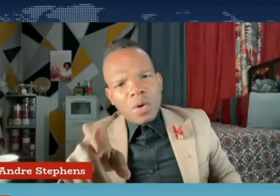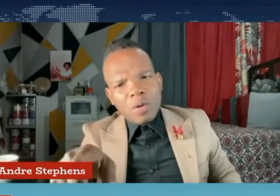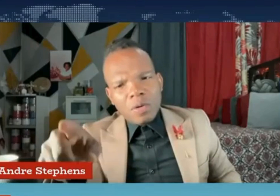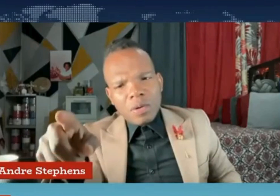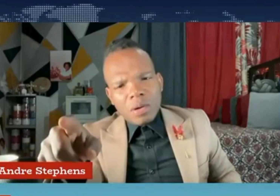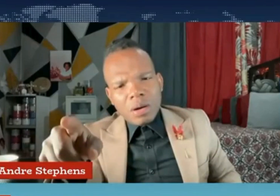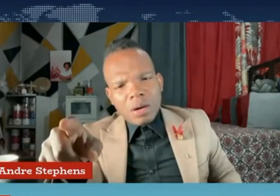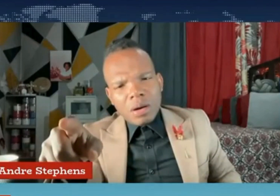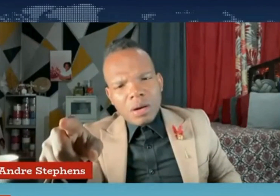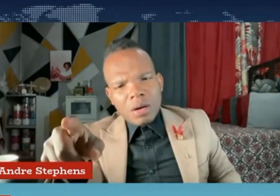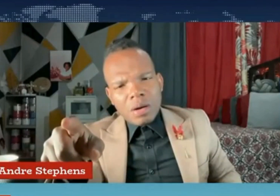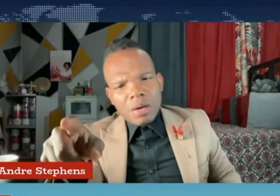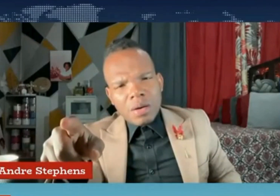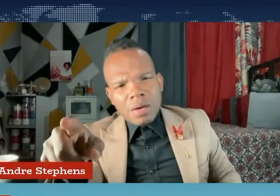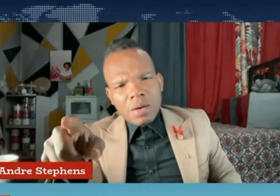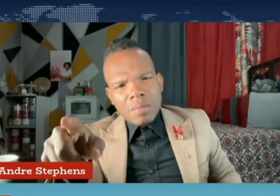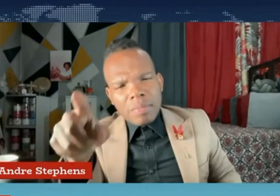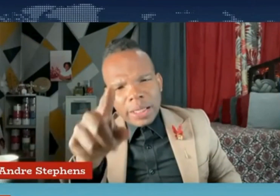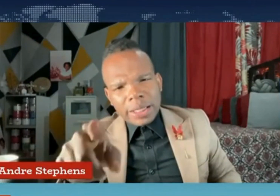No